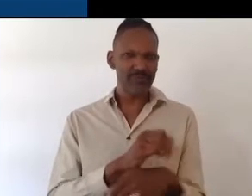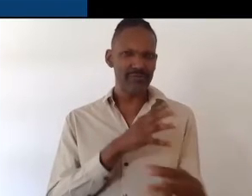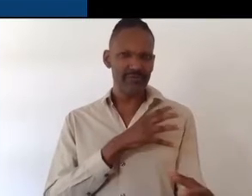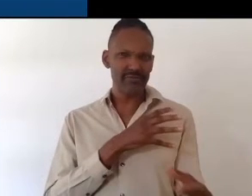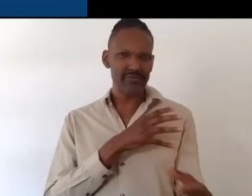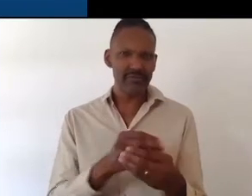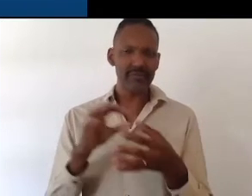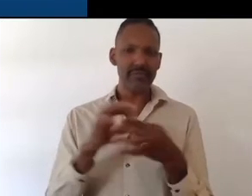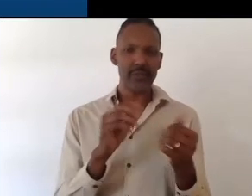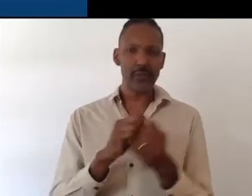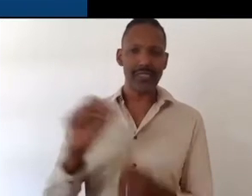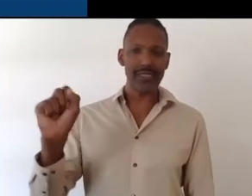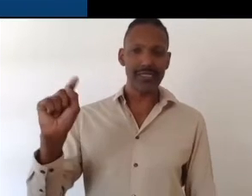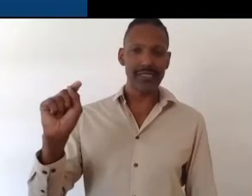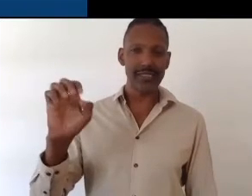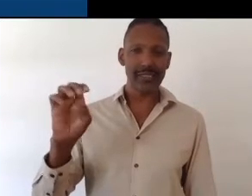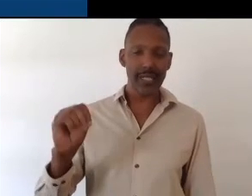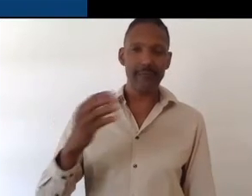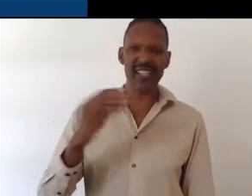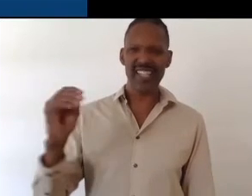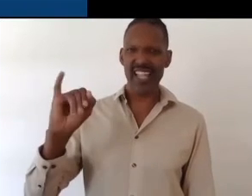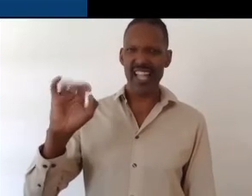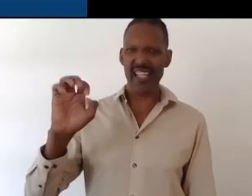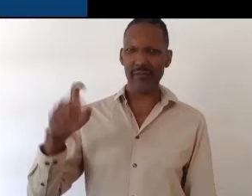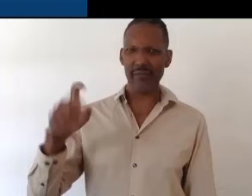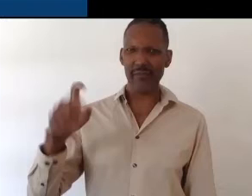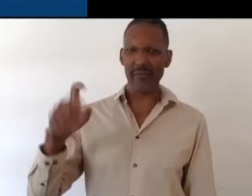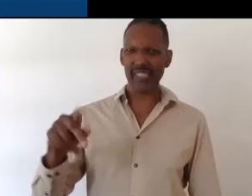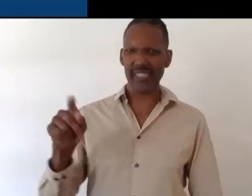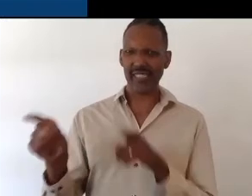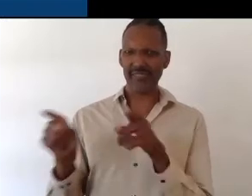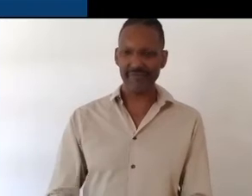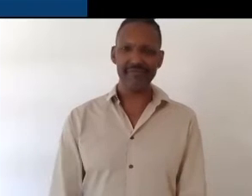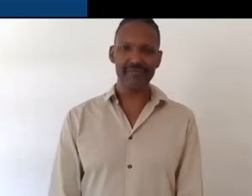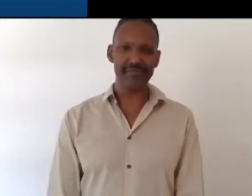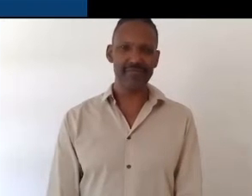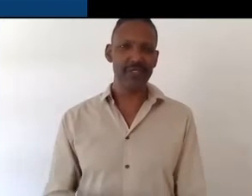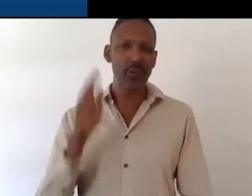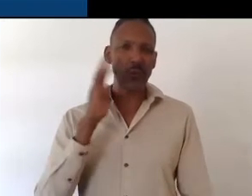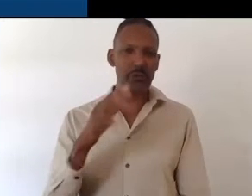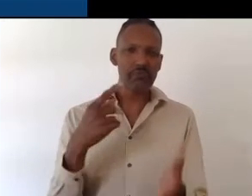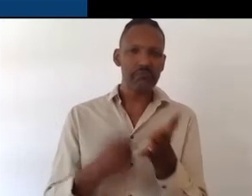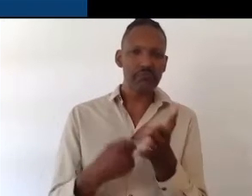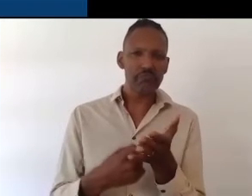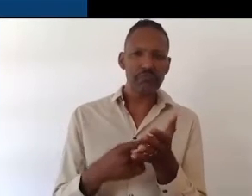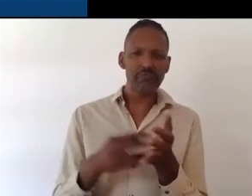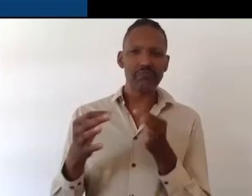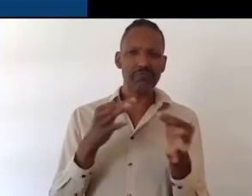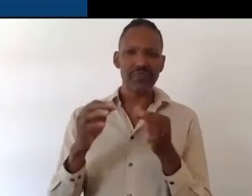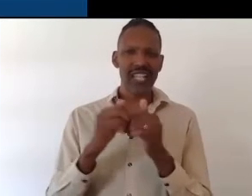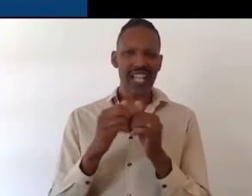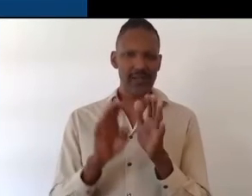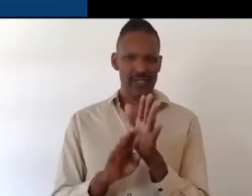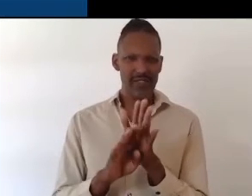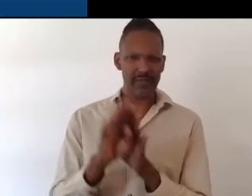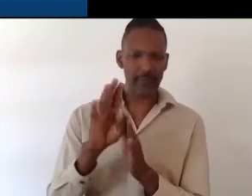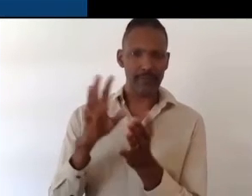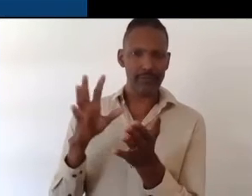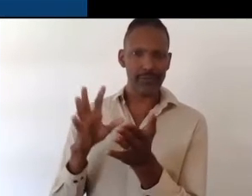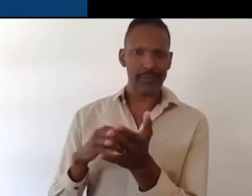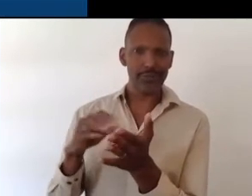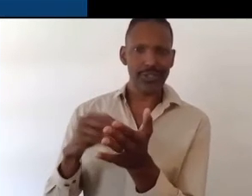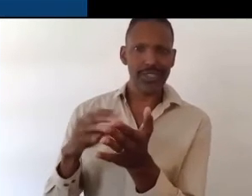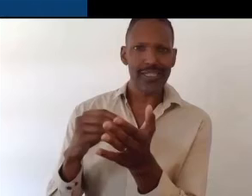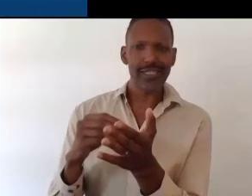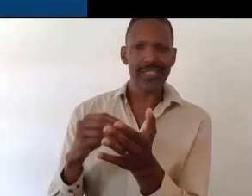an understanding of STEM as it relates to child development and learning, an appreciation for the importance of integrating